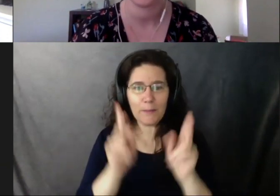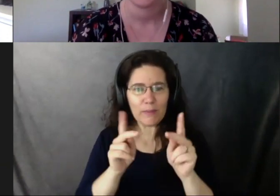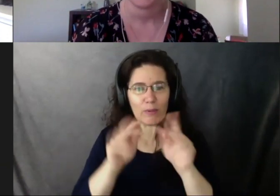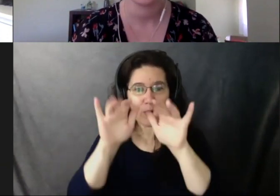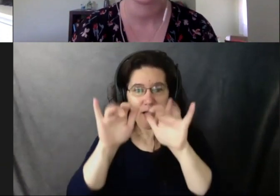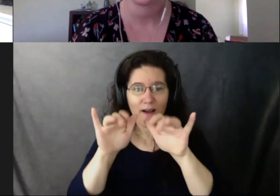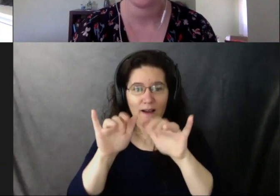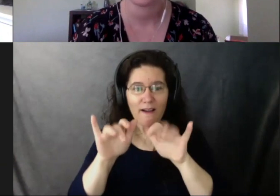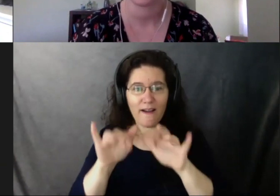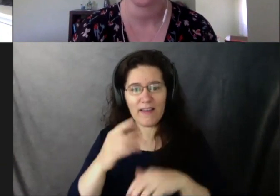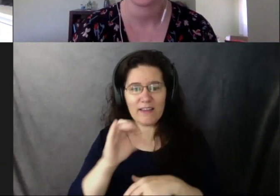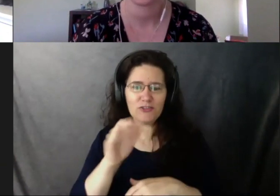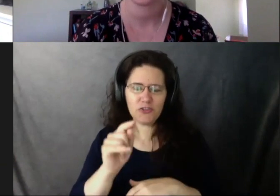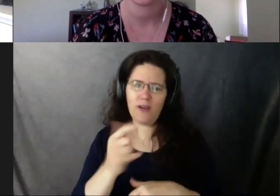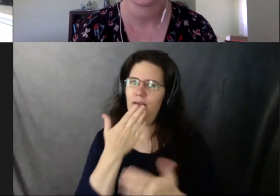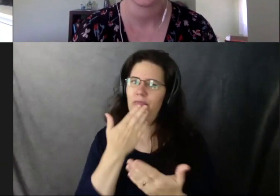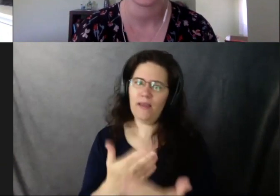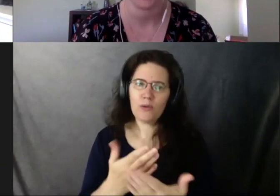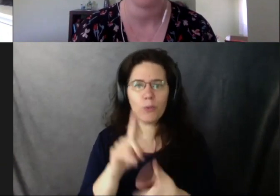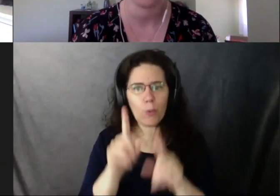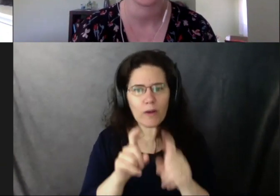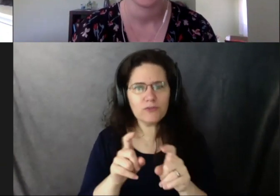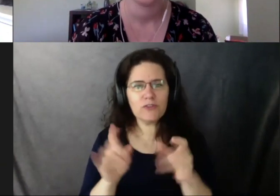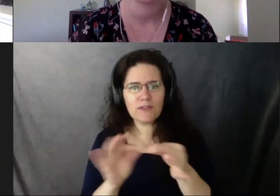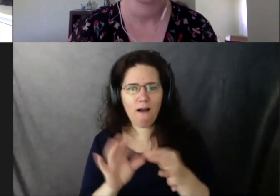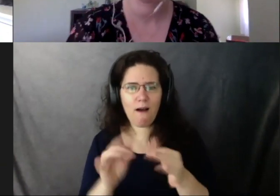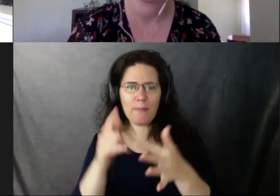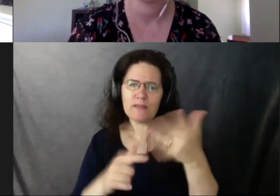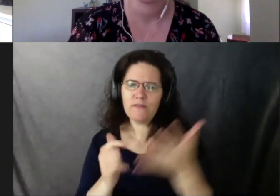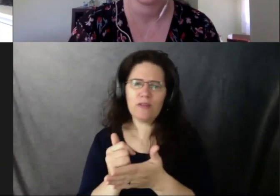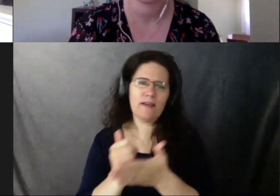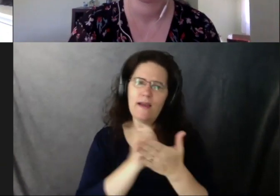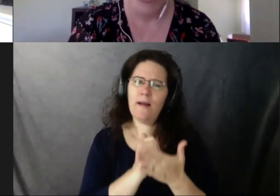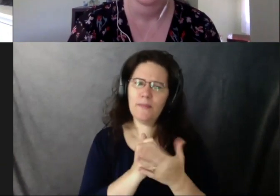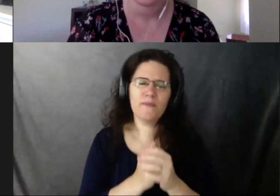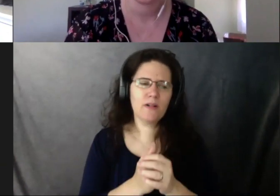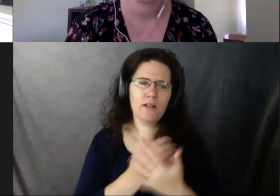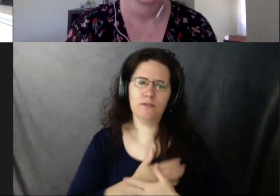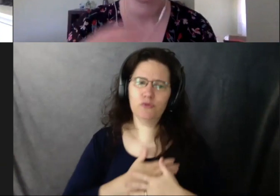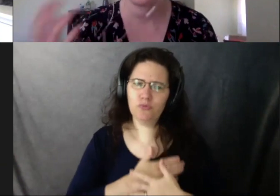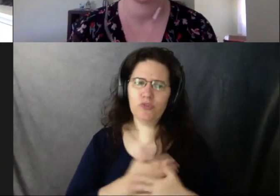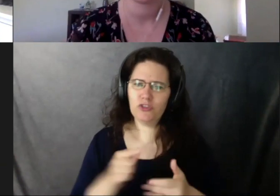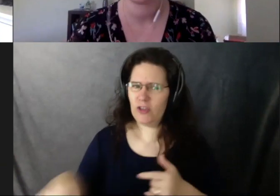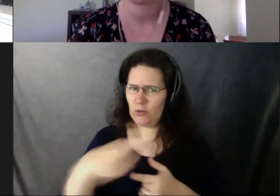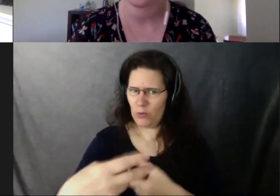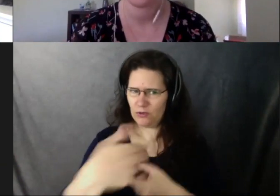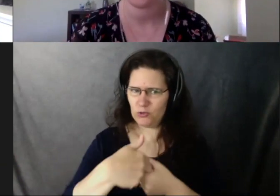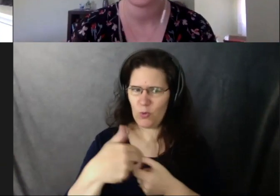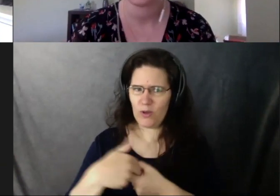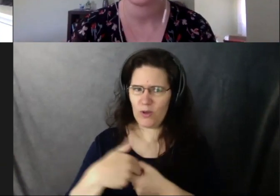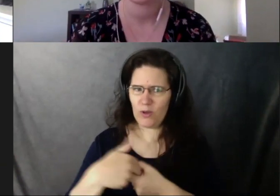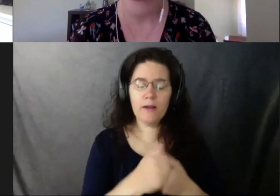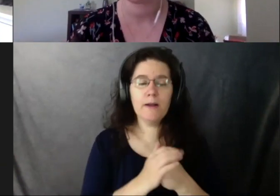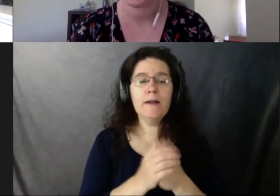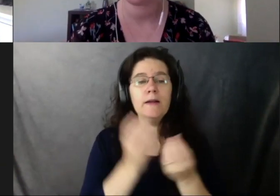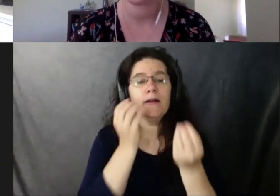for adding your comments and questions into the chat box. We really, really appreciate it. I want everyone to know that we are going